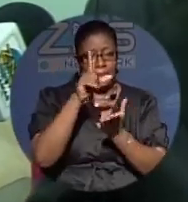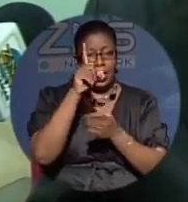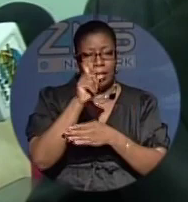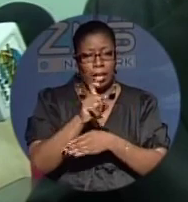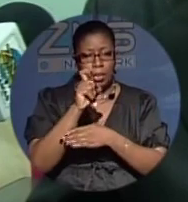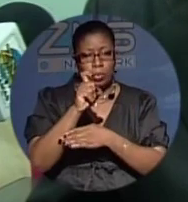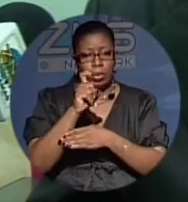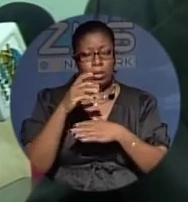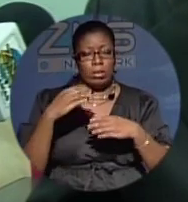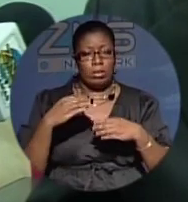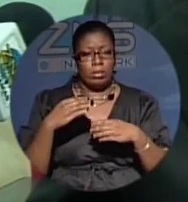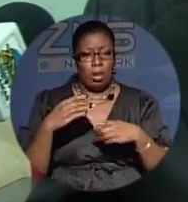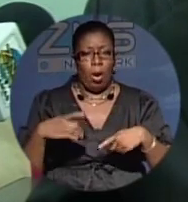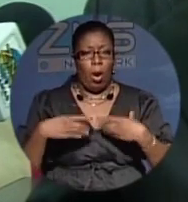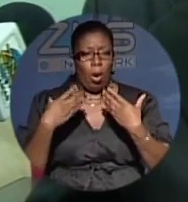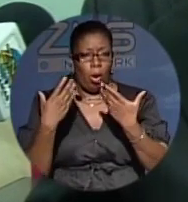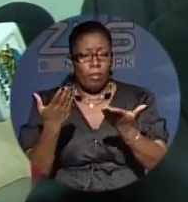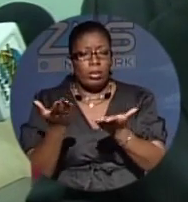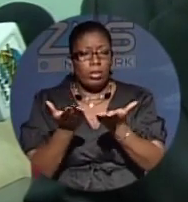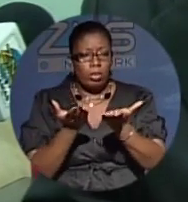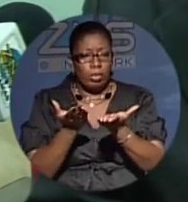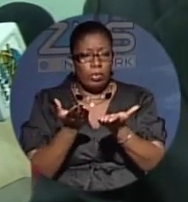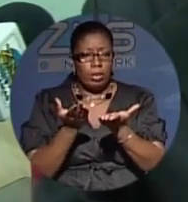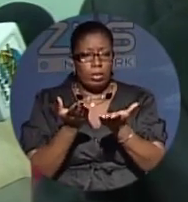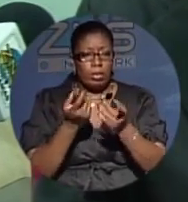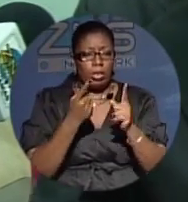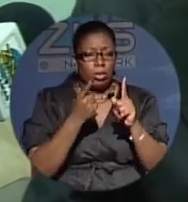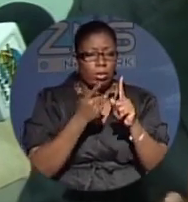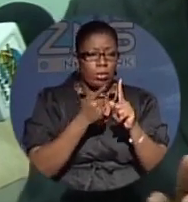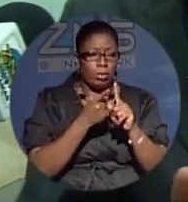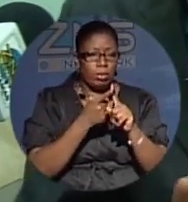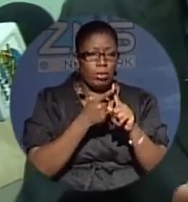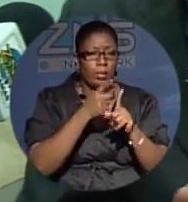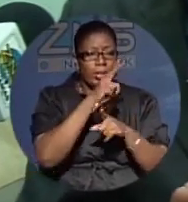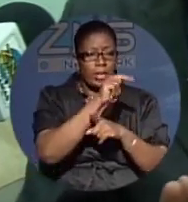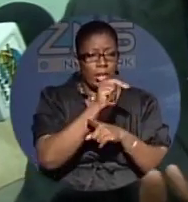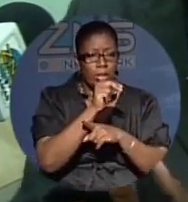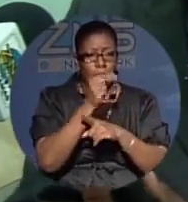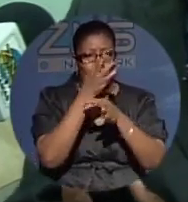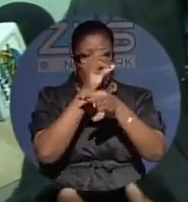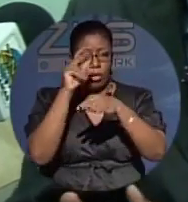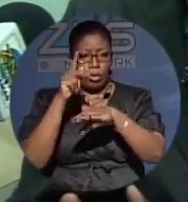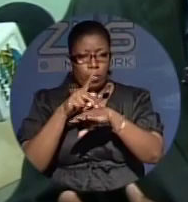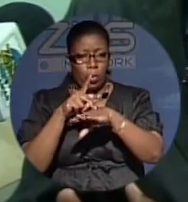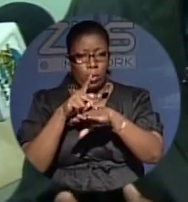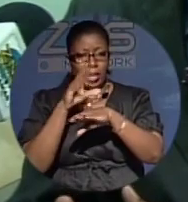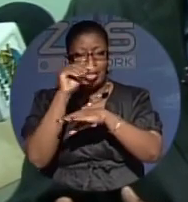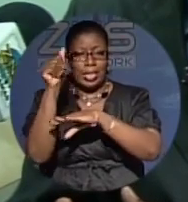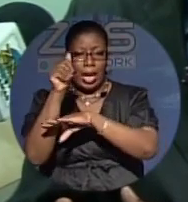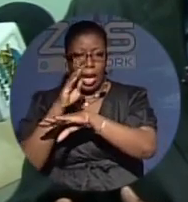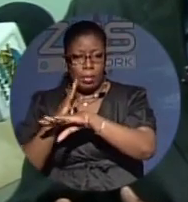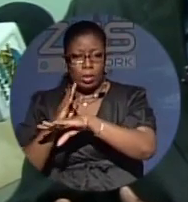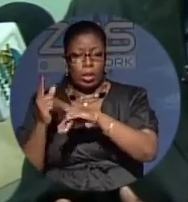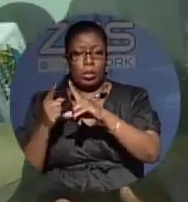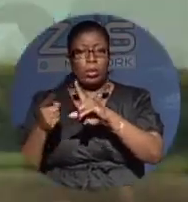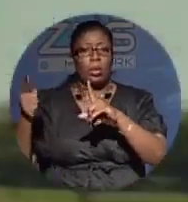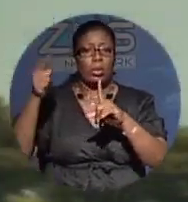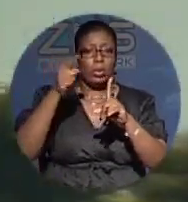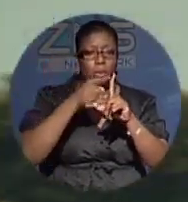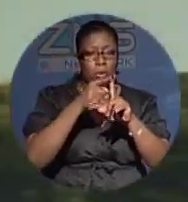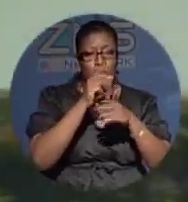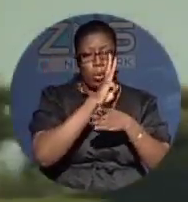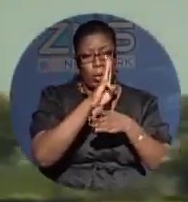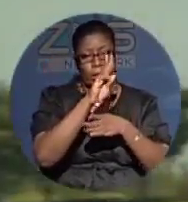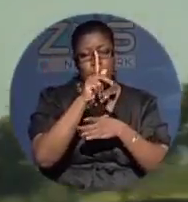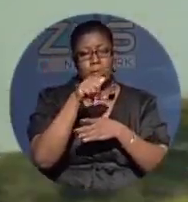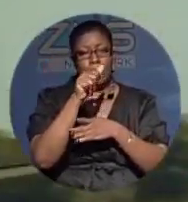actually offer service from Nassau, Freeport, and Abaco into West Palm.